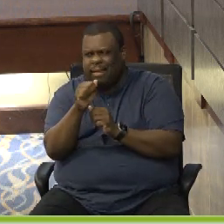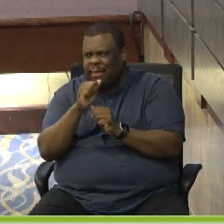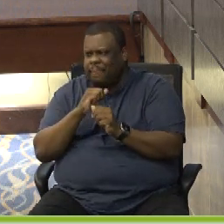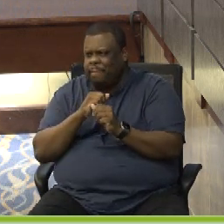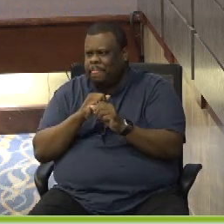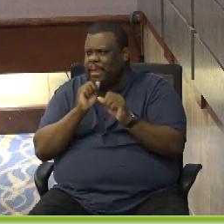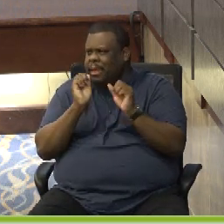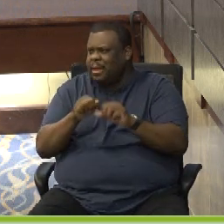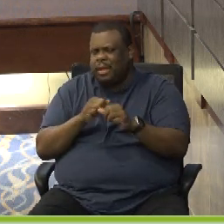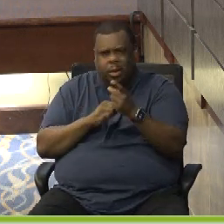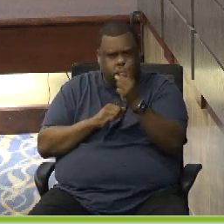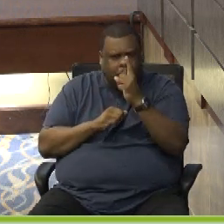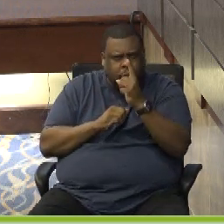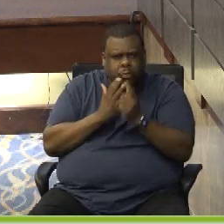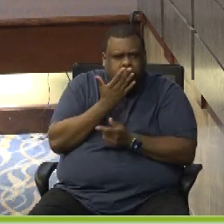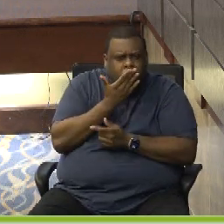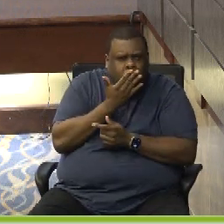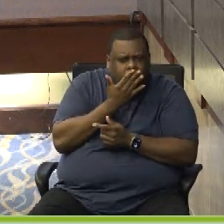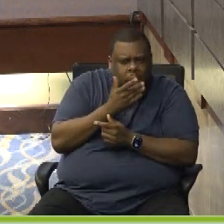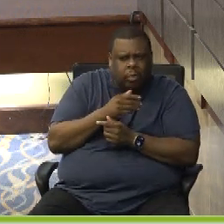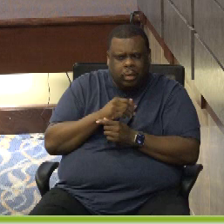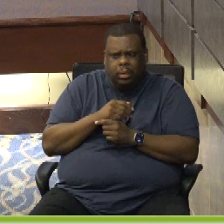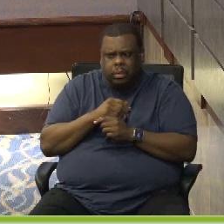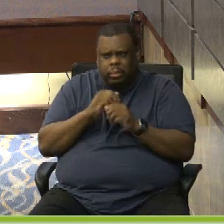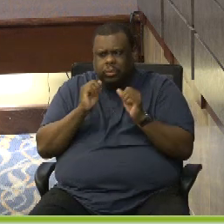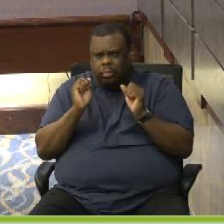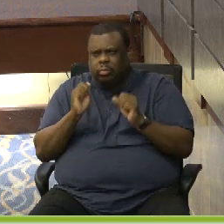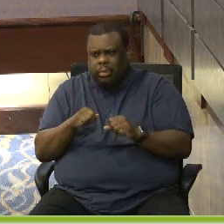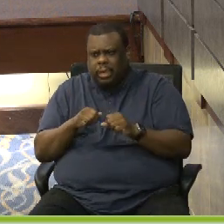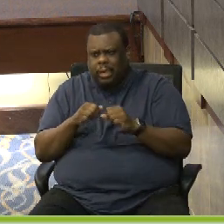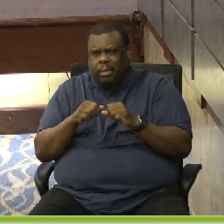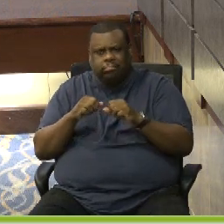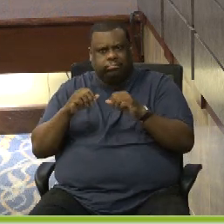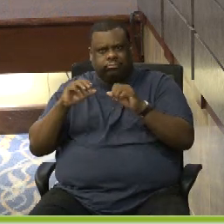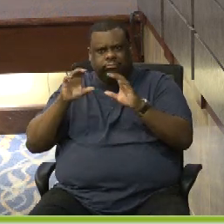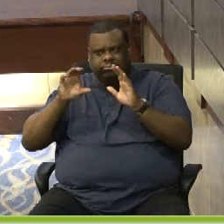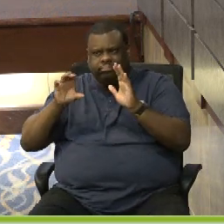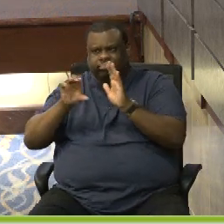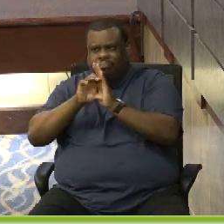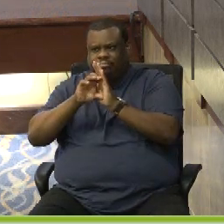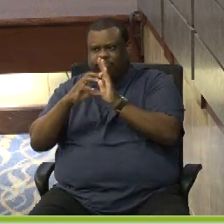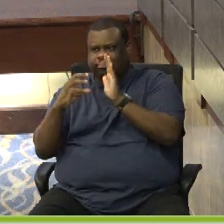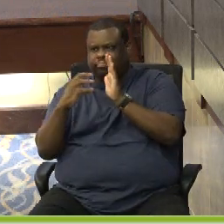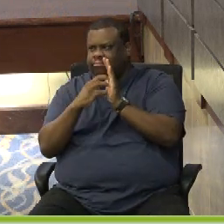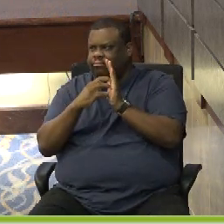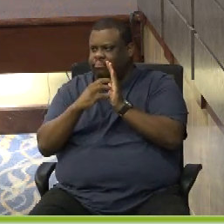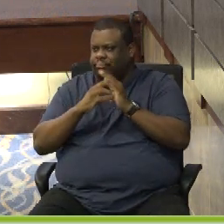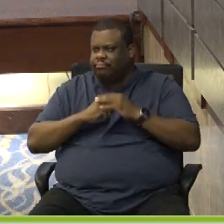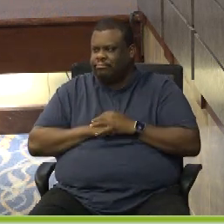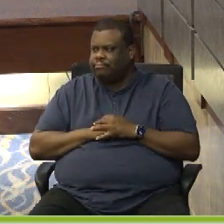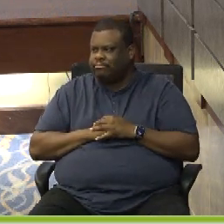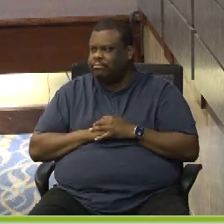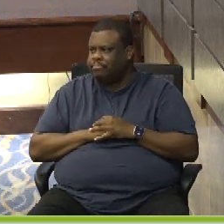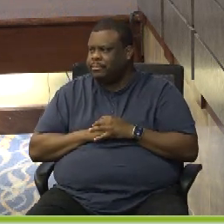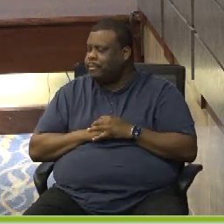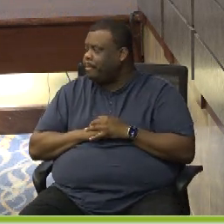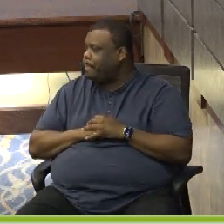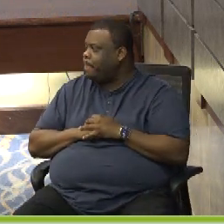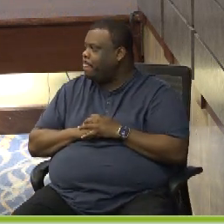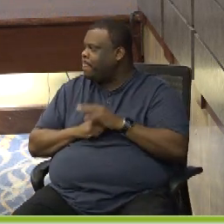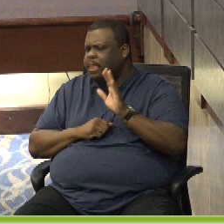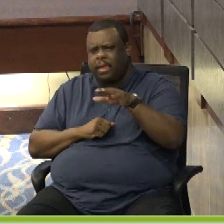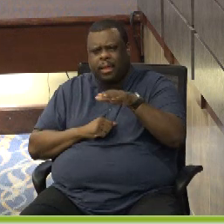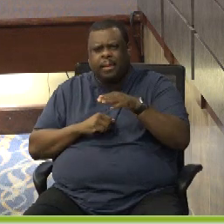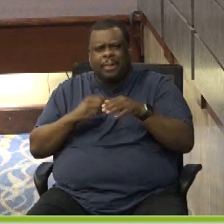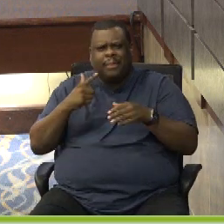one, for both for practical use and also just if you want it to be able to sit back a little bit. So yeah, there's both options for that. In our city